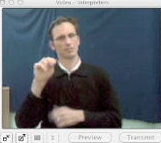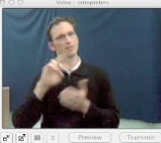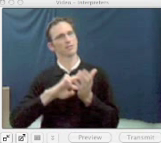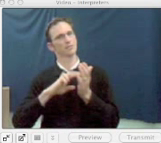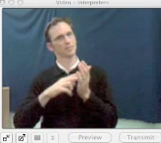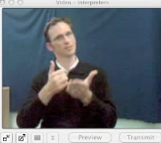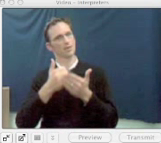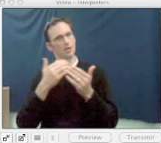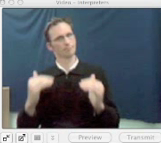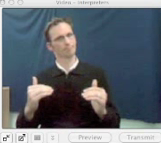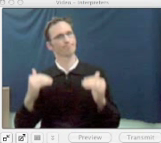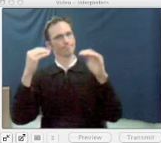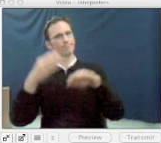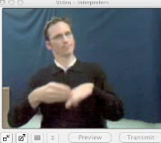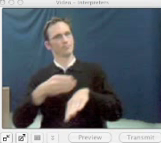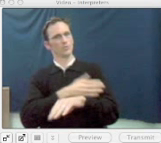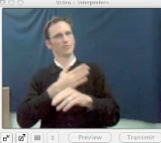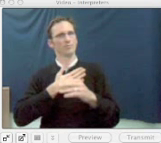And in this way,